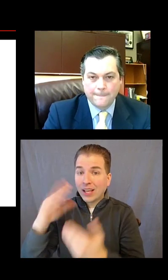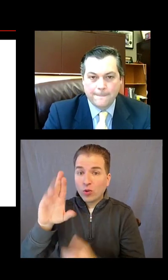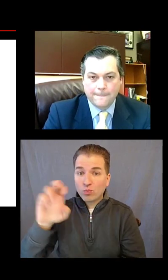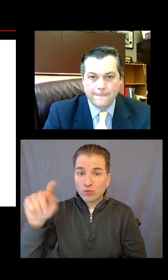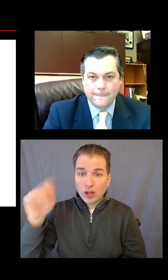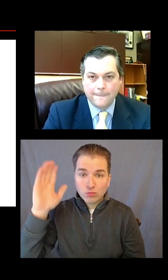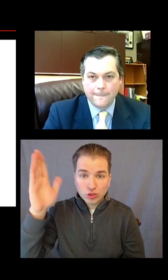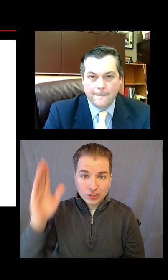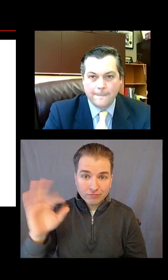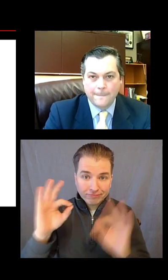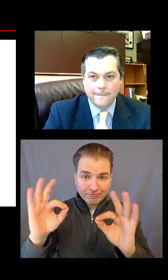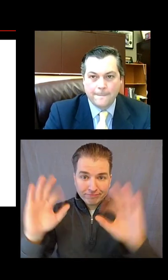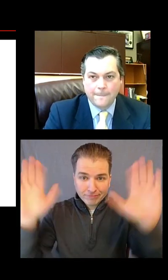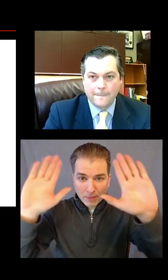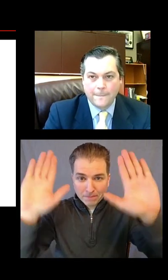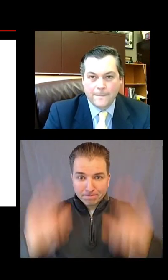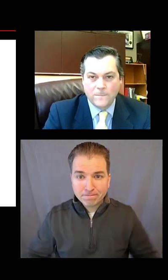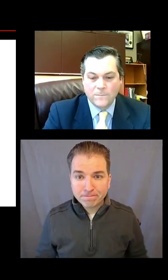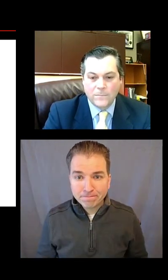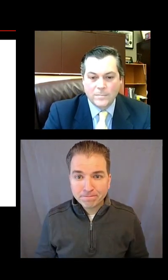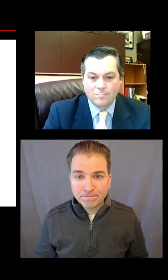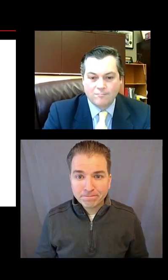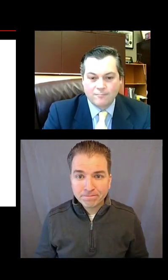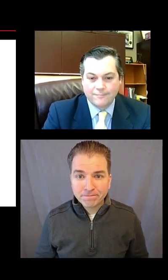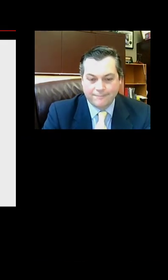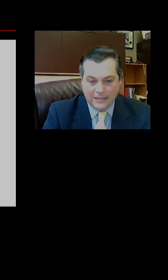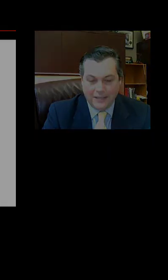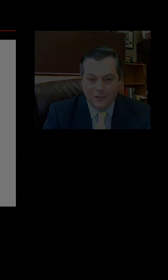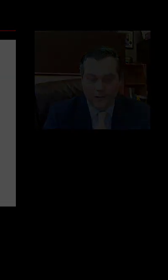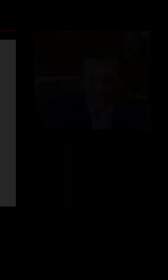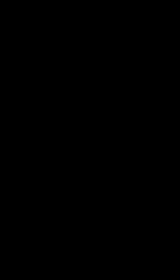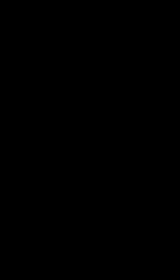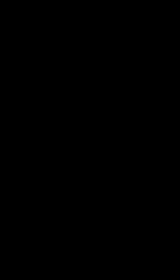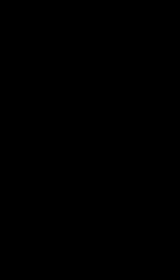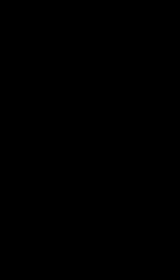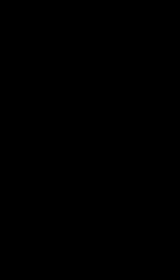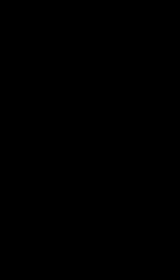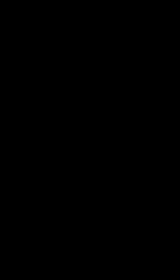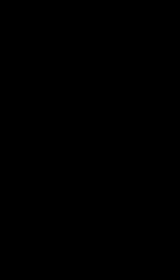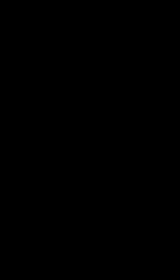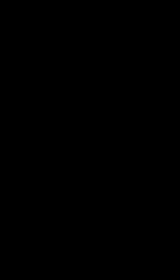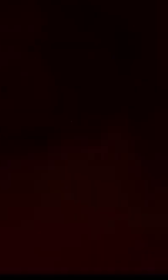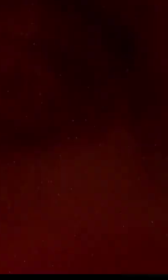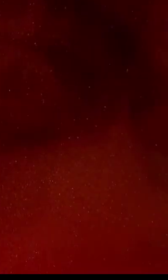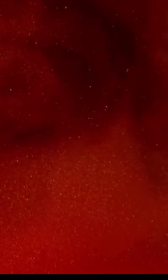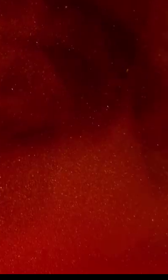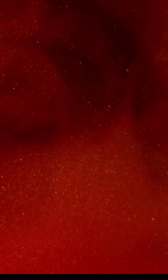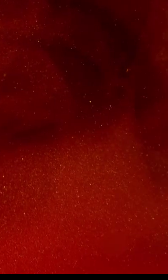for attending. And Brett, thank you very much for presenting. Thank you. Have a good day.